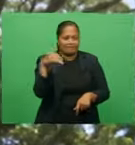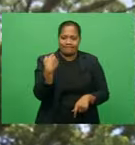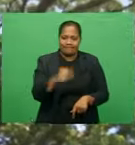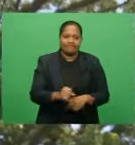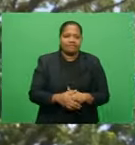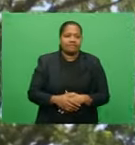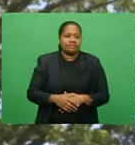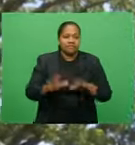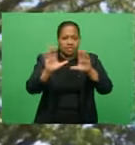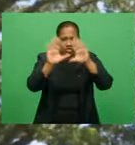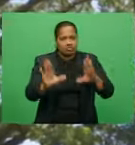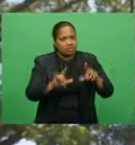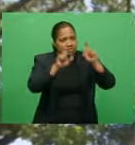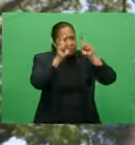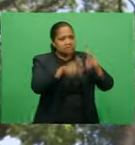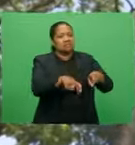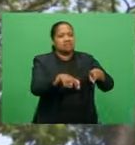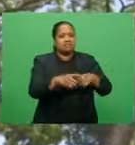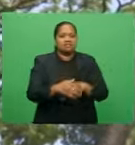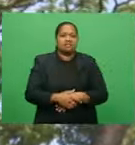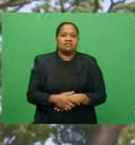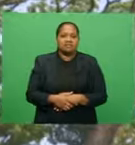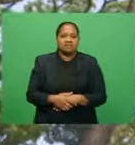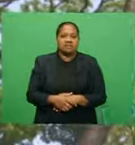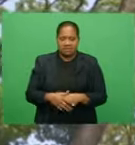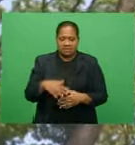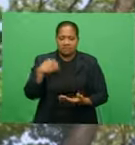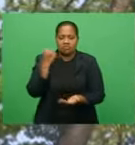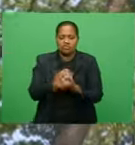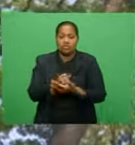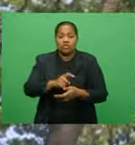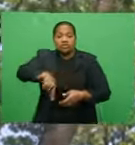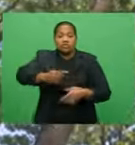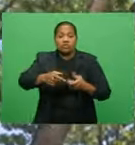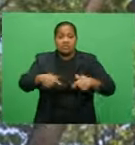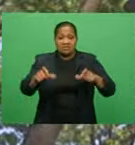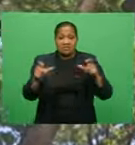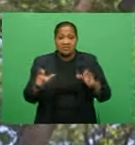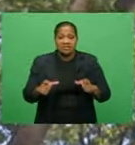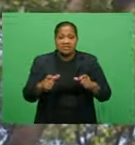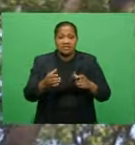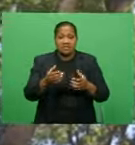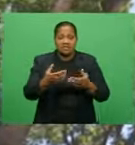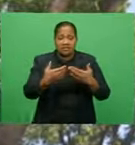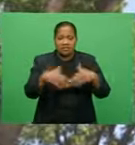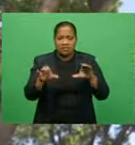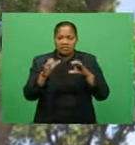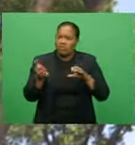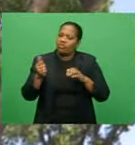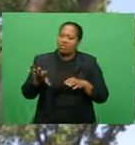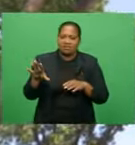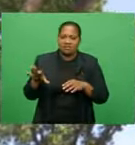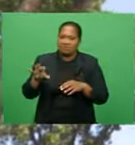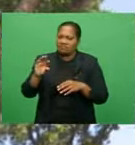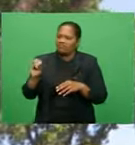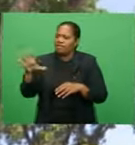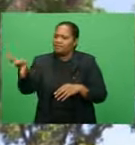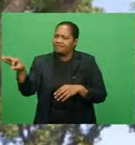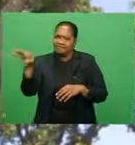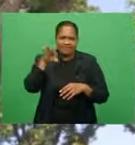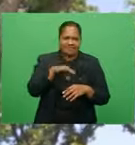And I've been assured the Suva City Council has employed a professional arborist, essentially a tree